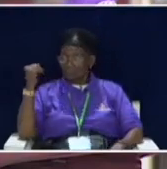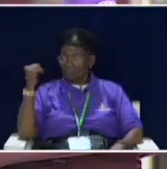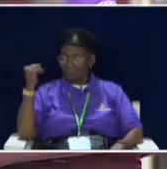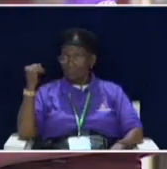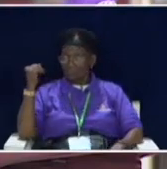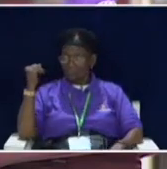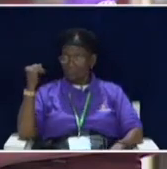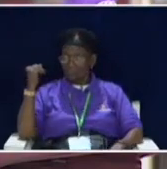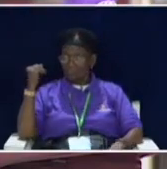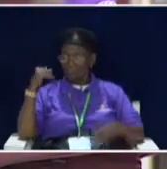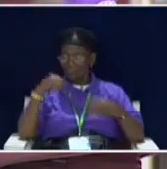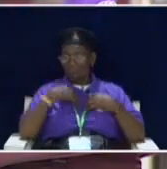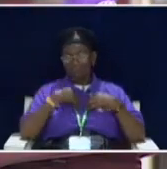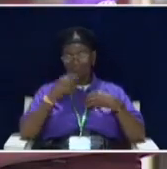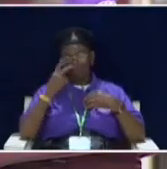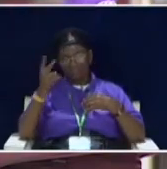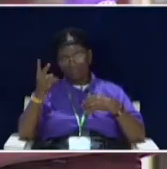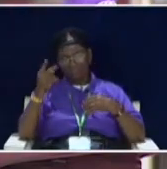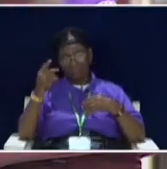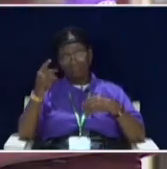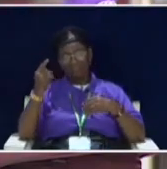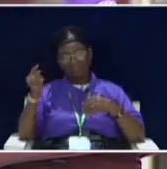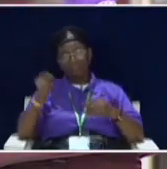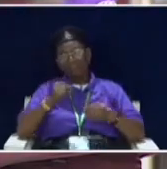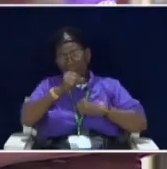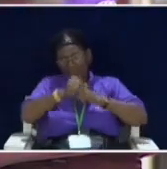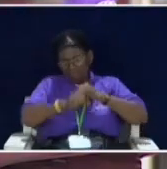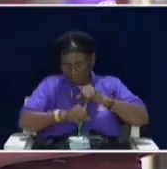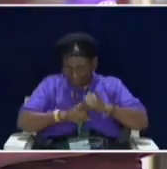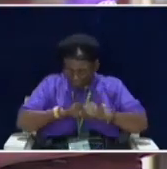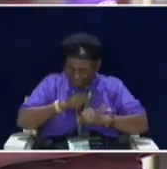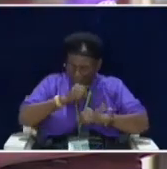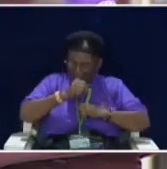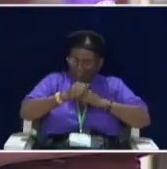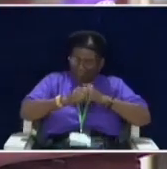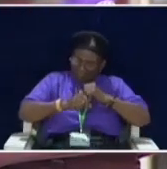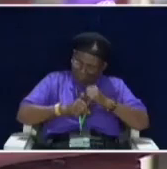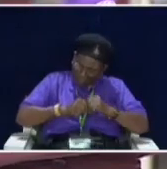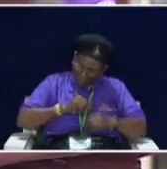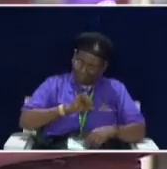I've seen their sufferings. I